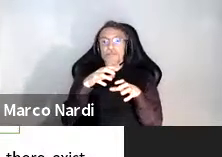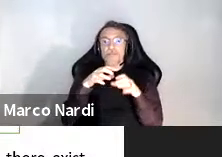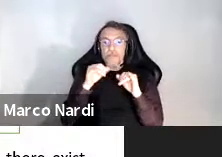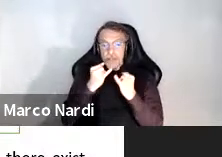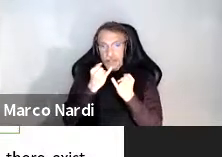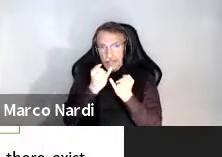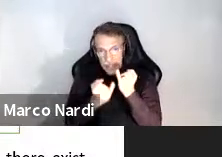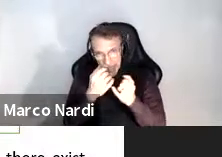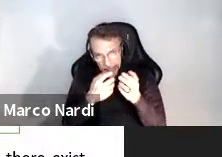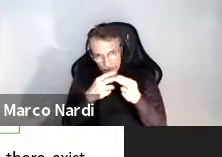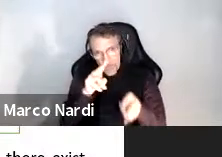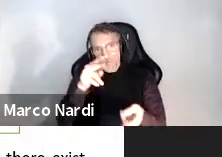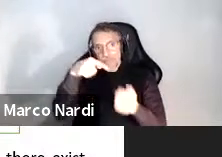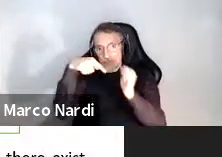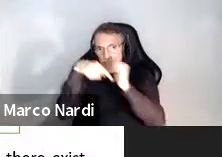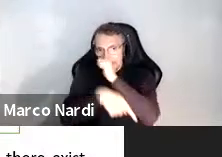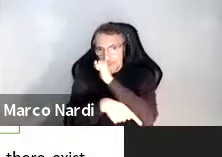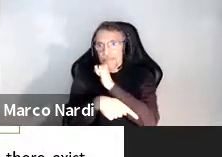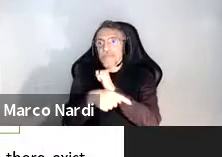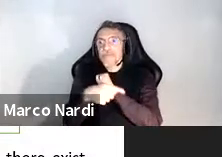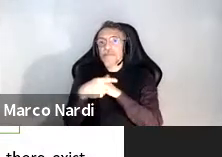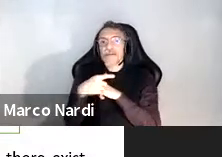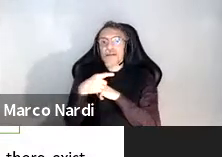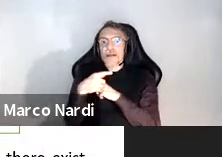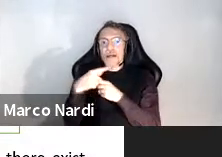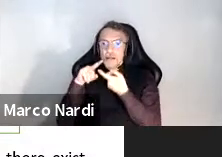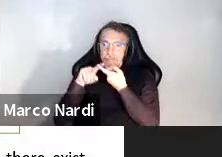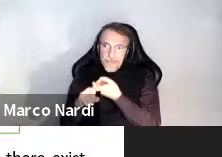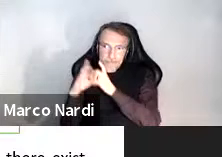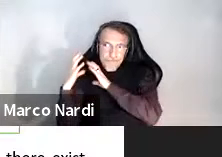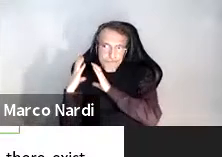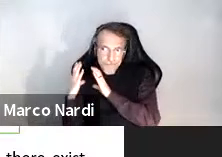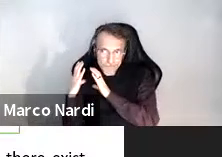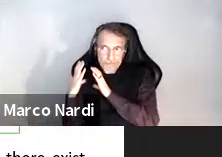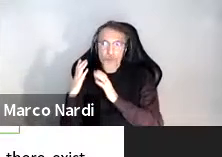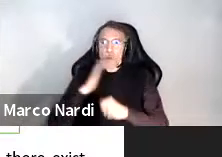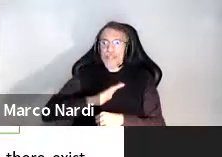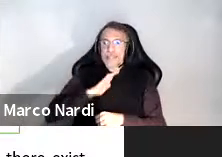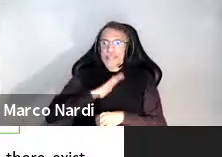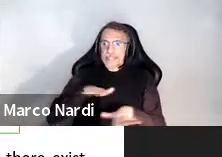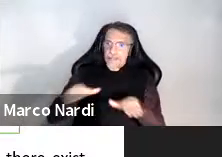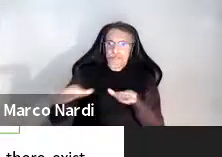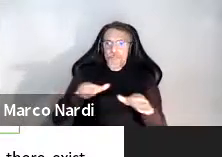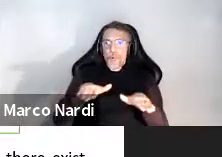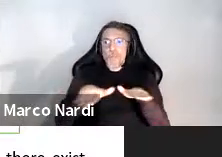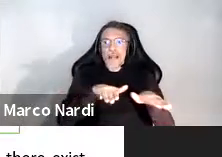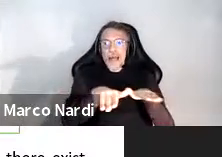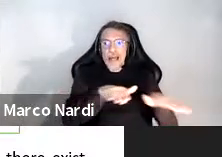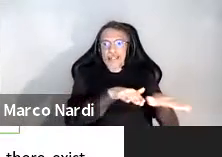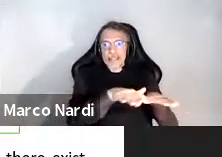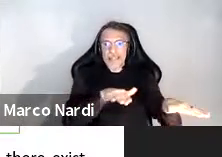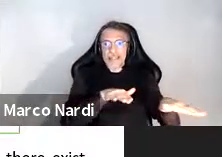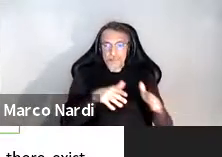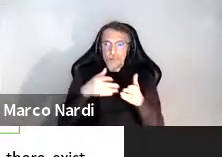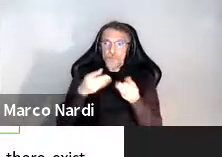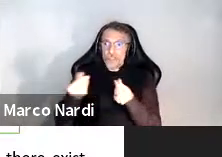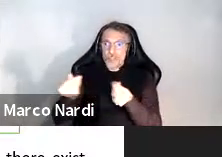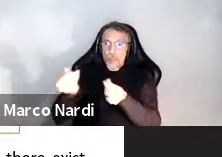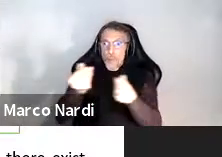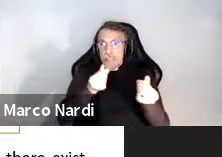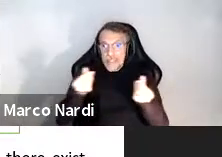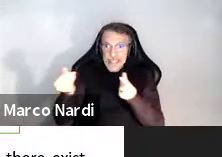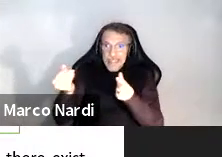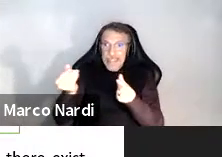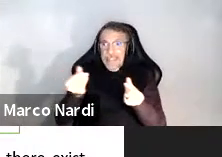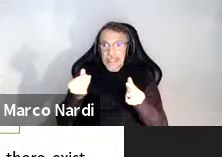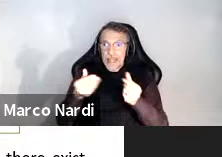elevated debt vulnerabilities, and therefore there is need to mobilize additional poverty resources to help the